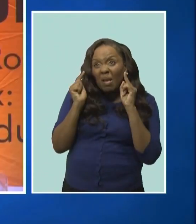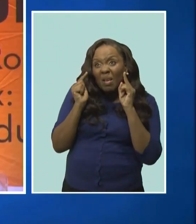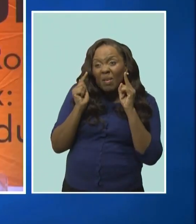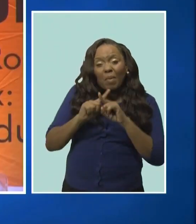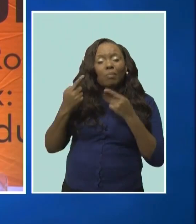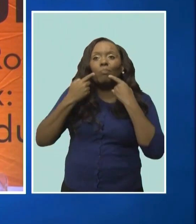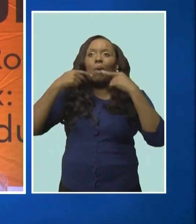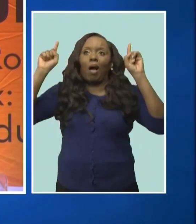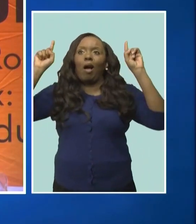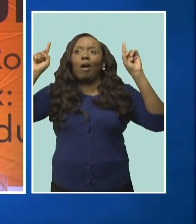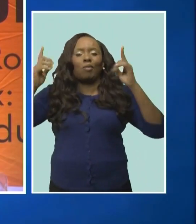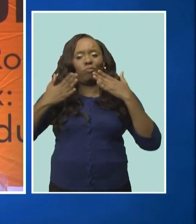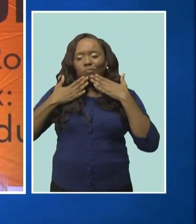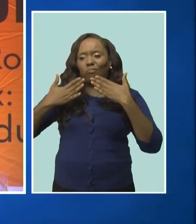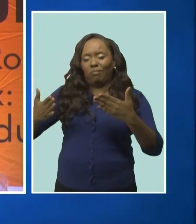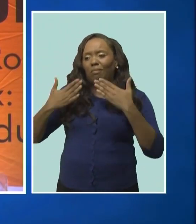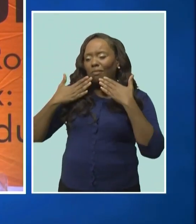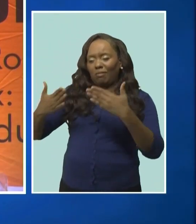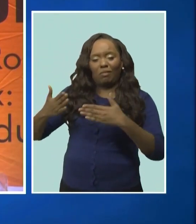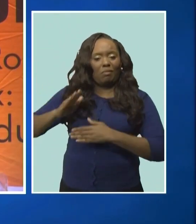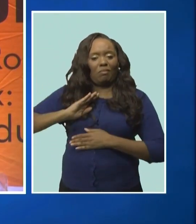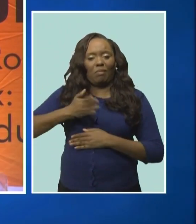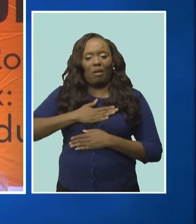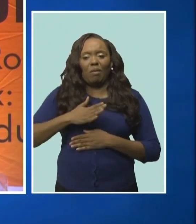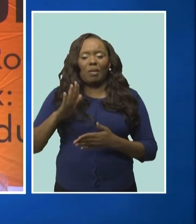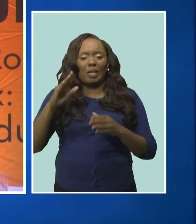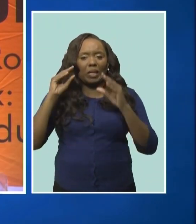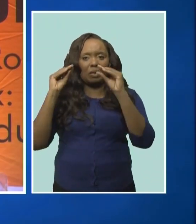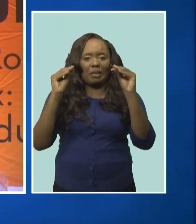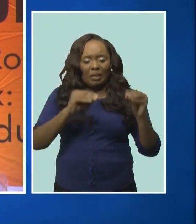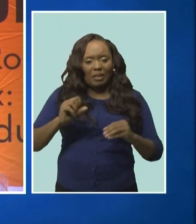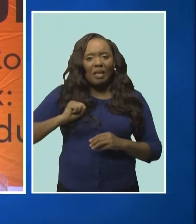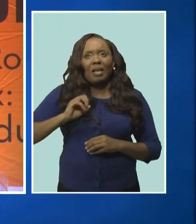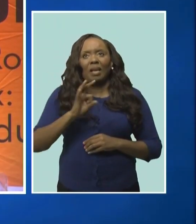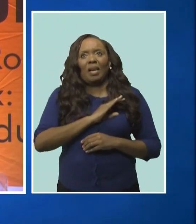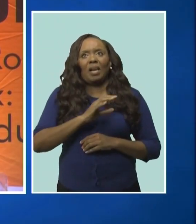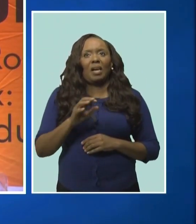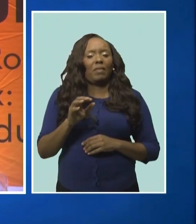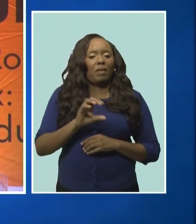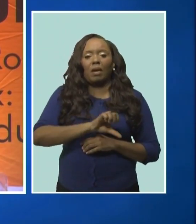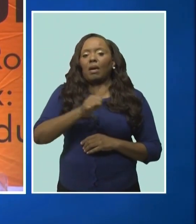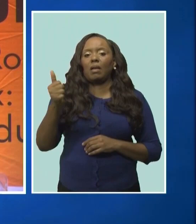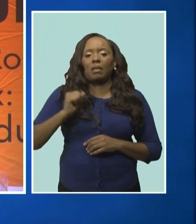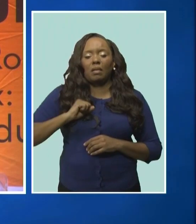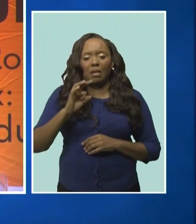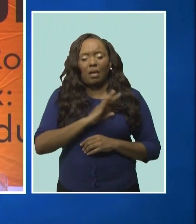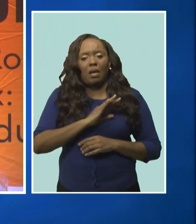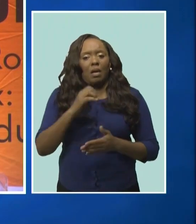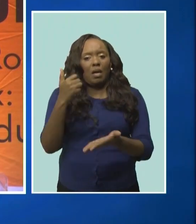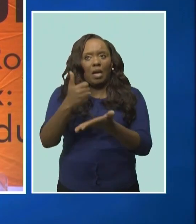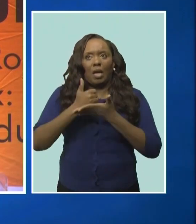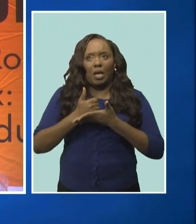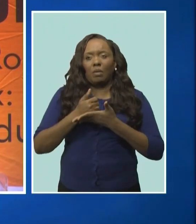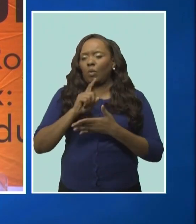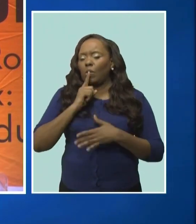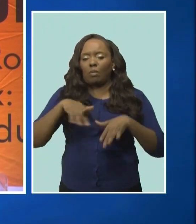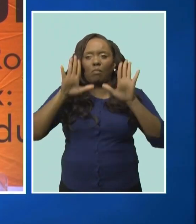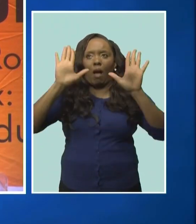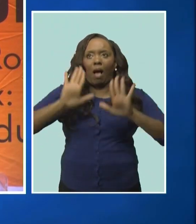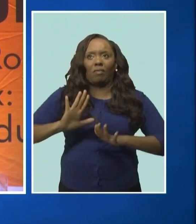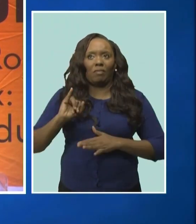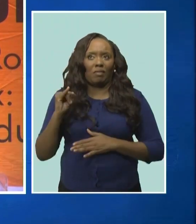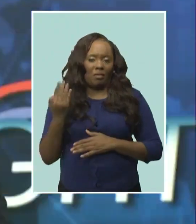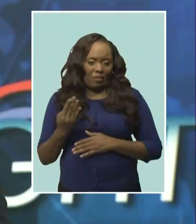to say a big thank you to our academic staff and all the support staff who have made that possible. You have done a remarkable